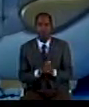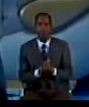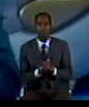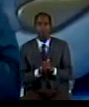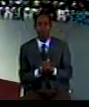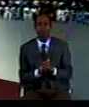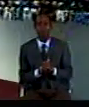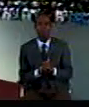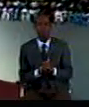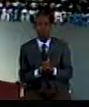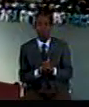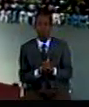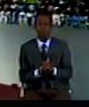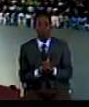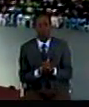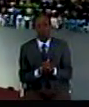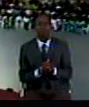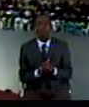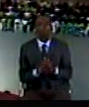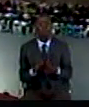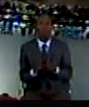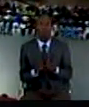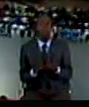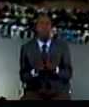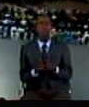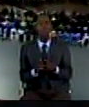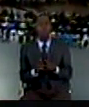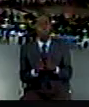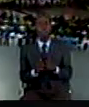Thank you. I've also been given the